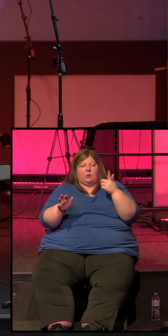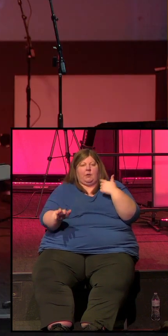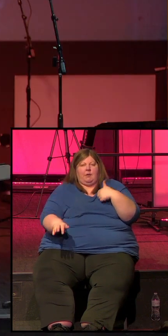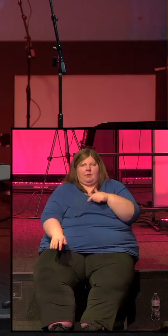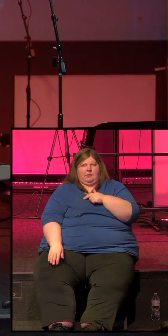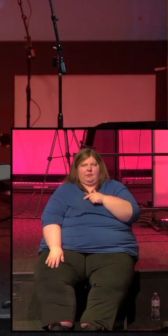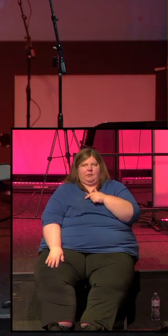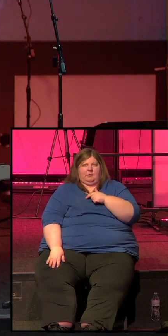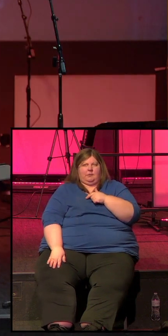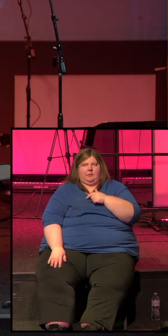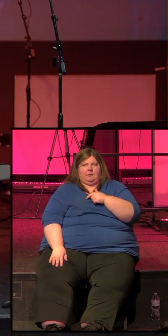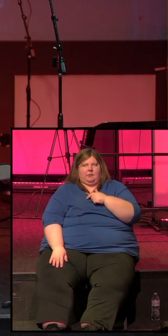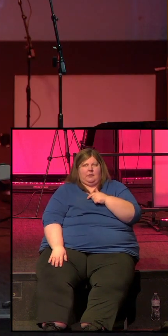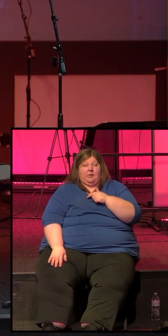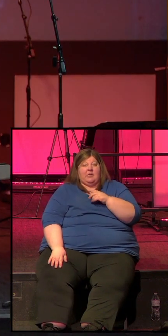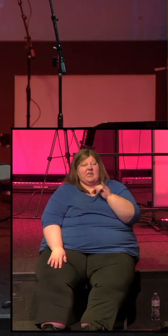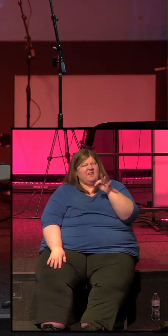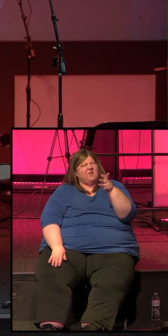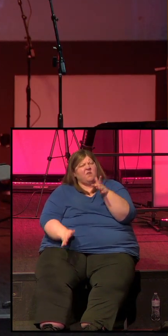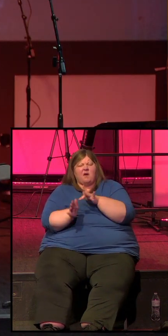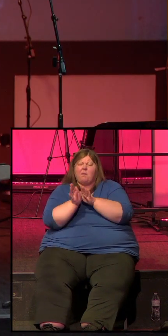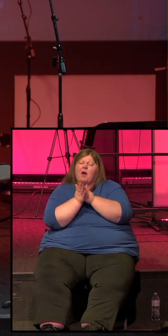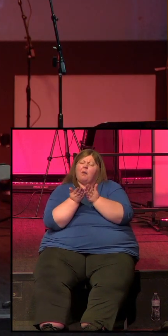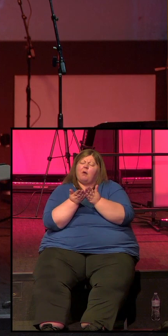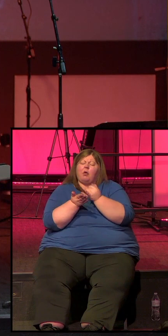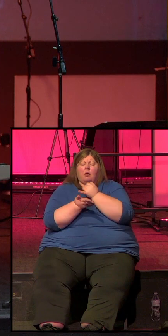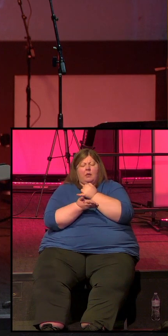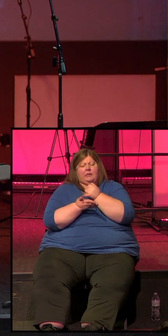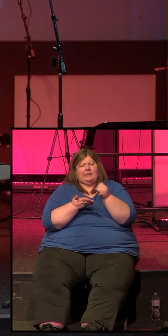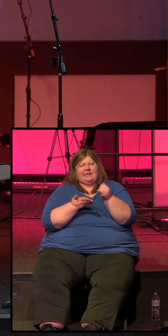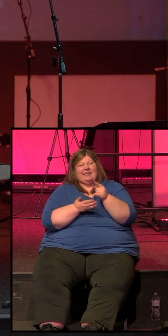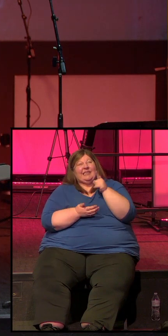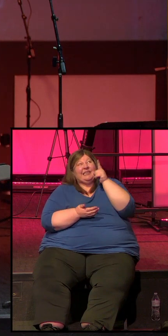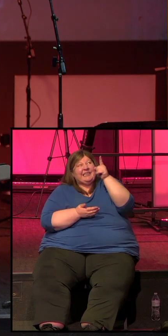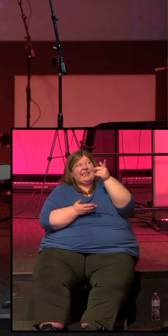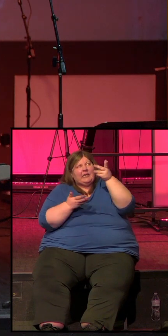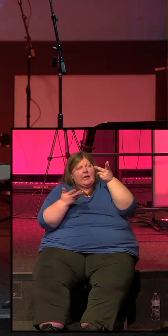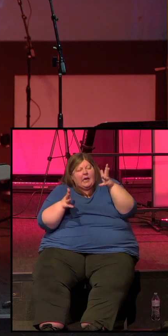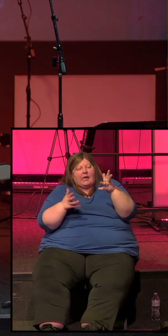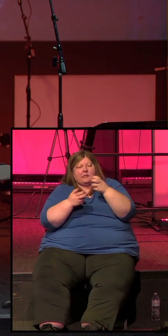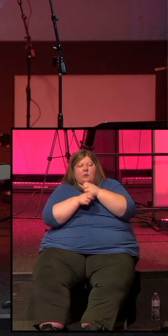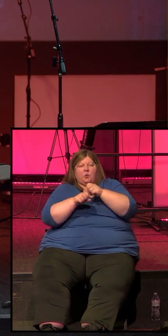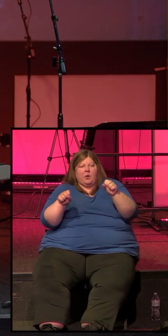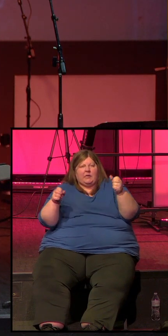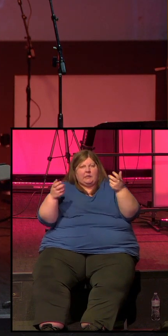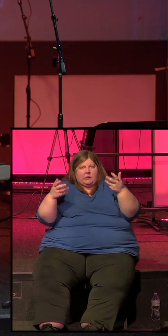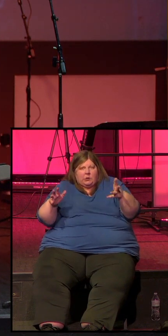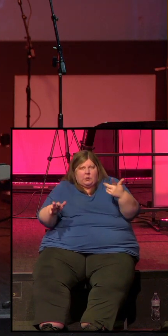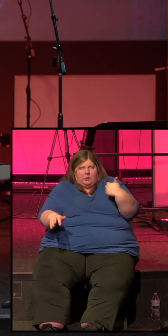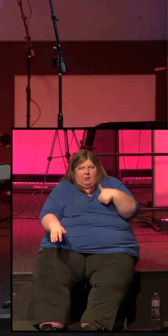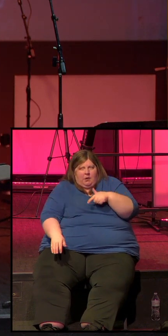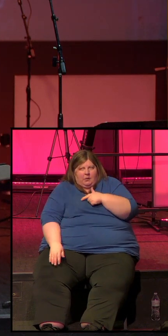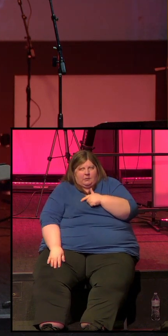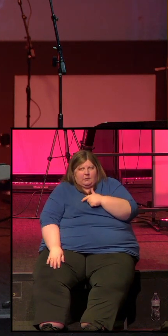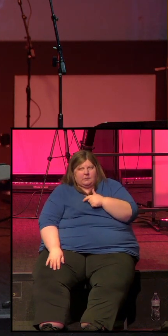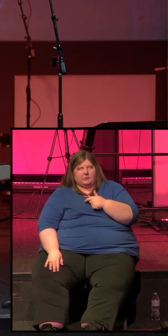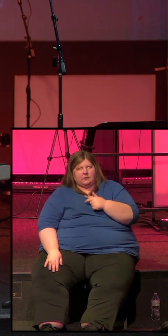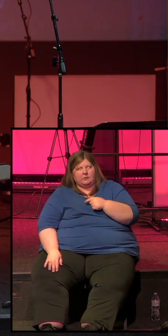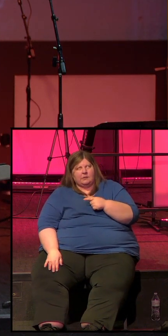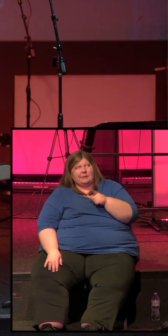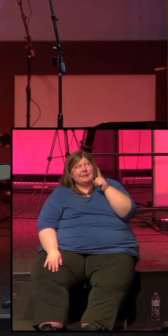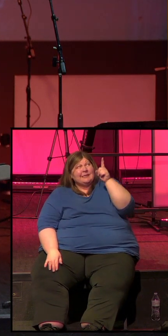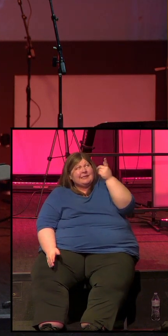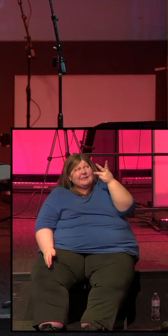in the room, underline these first five words in verse 13. For he has rescued us. For he